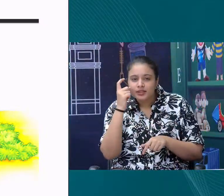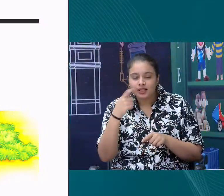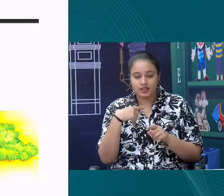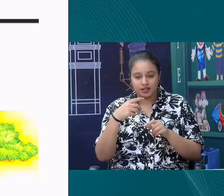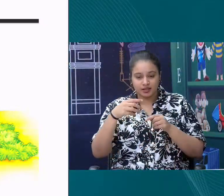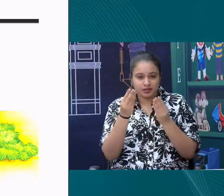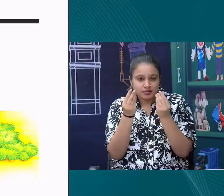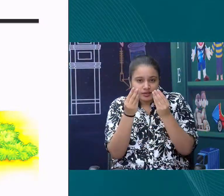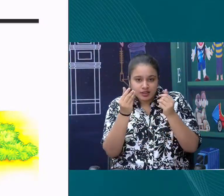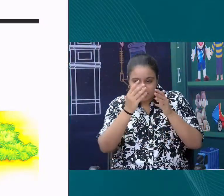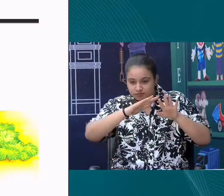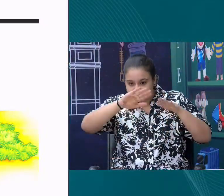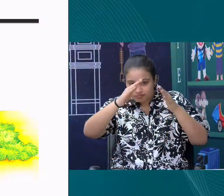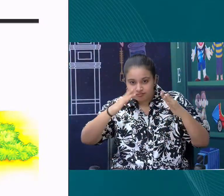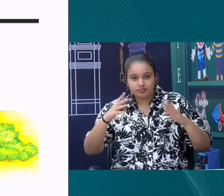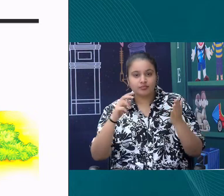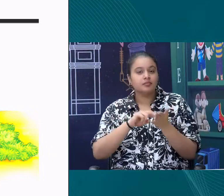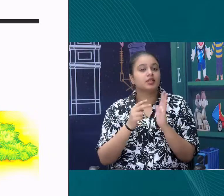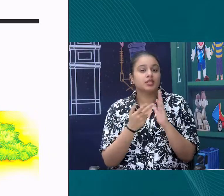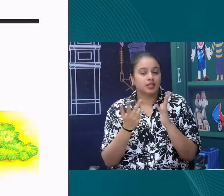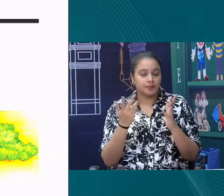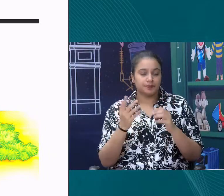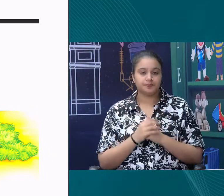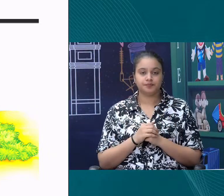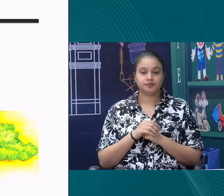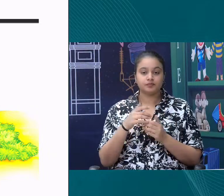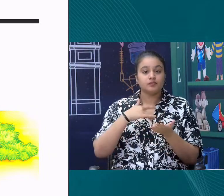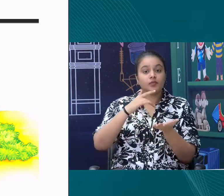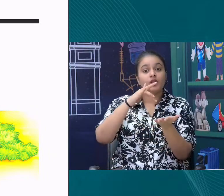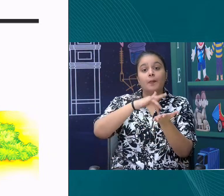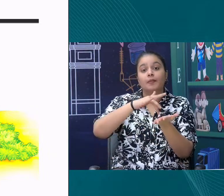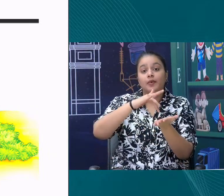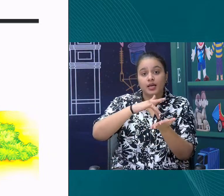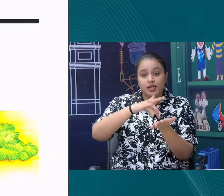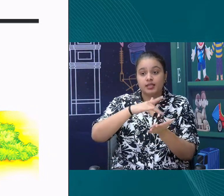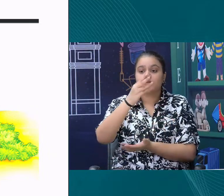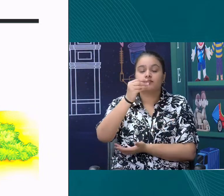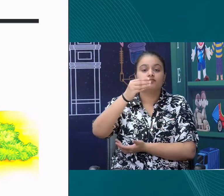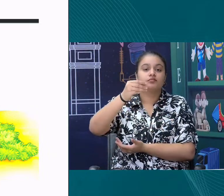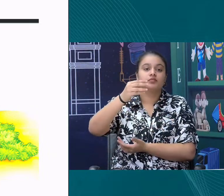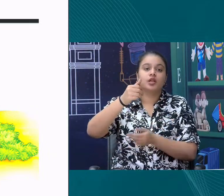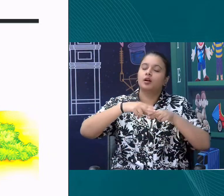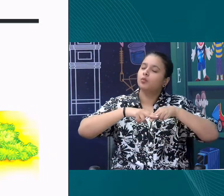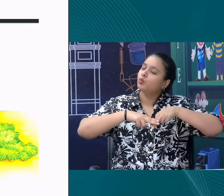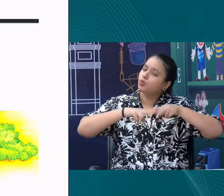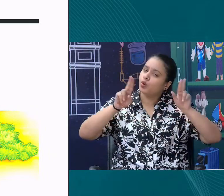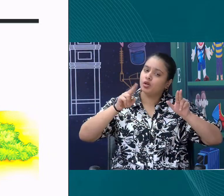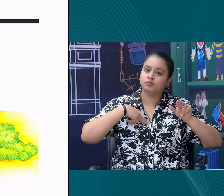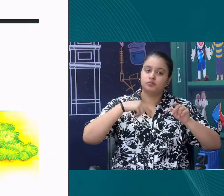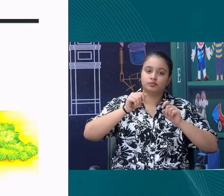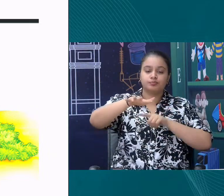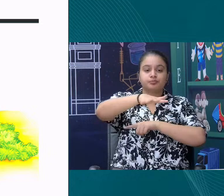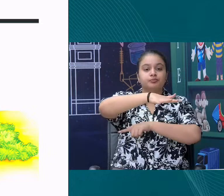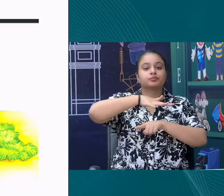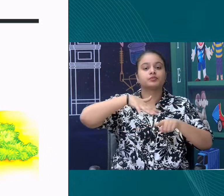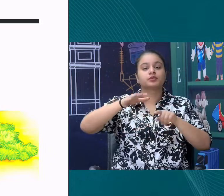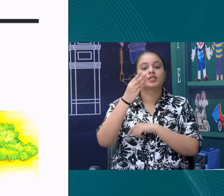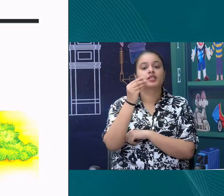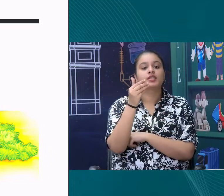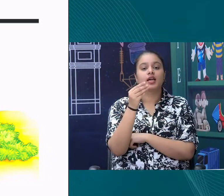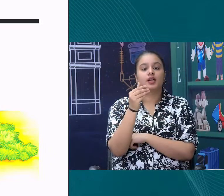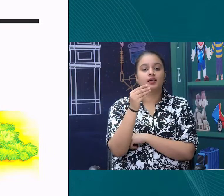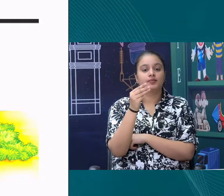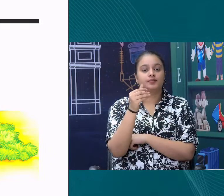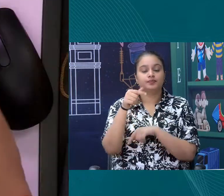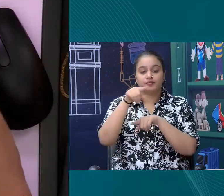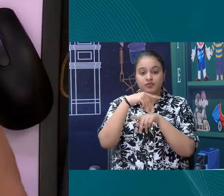like. Let's quickly take a look. Desert is a place full of sand. Now to see sand, if you